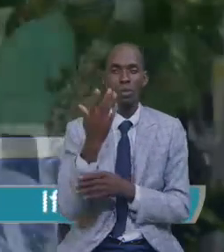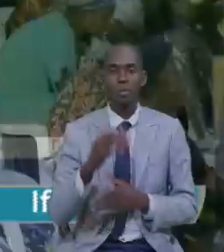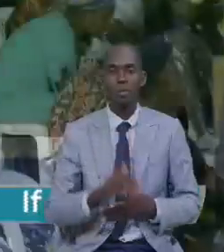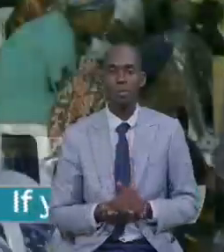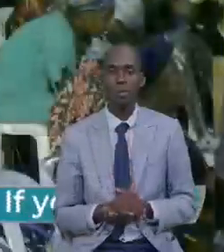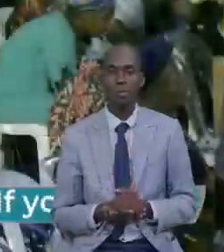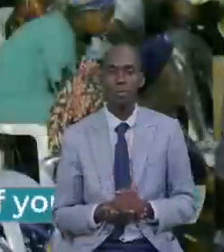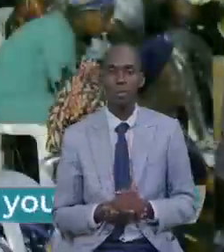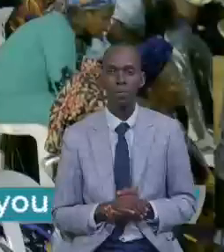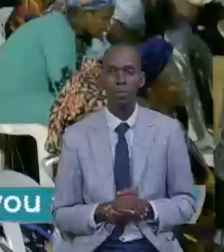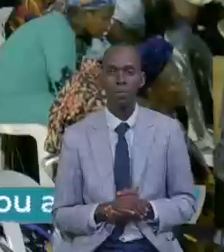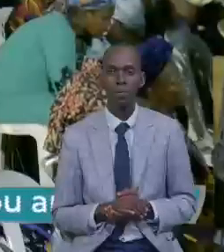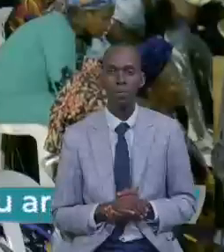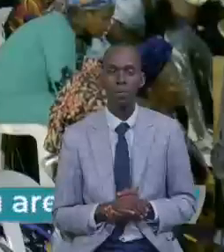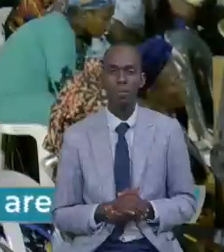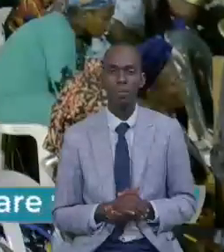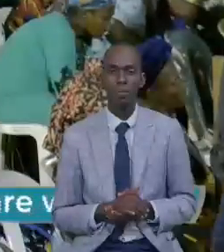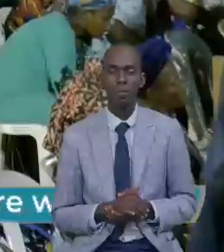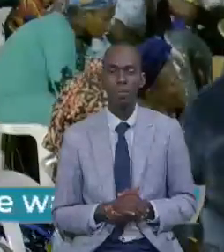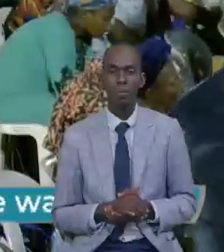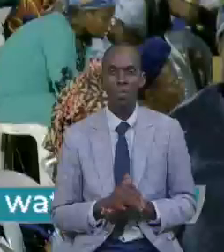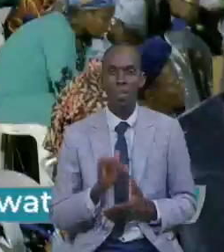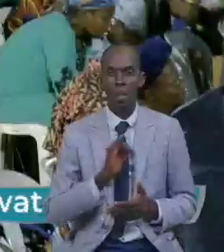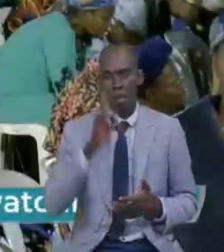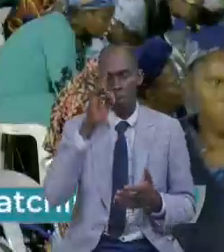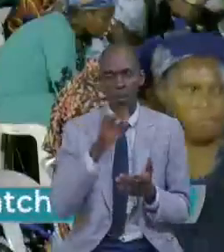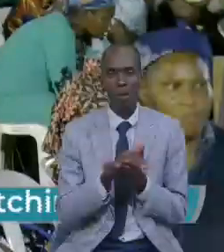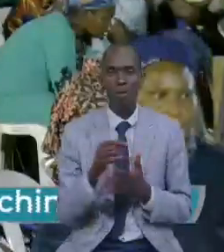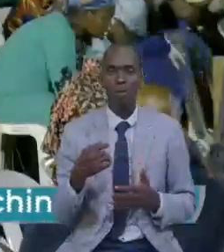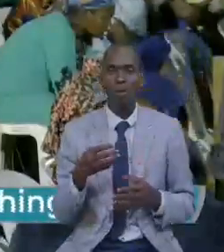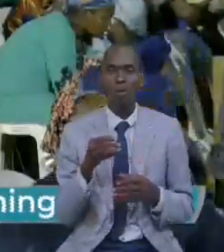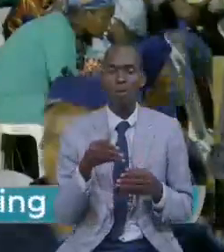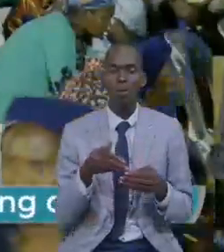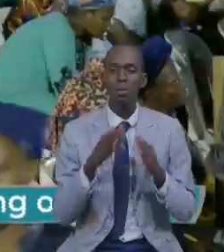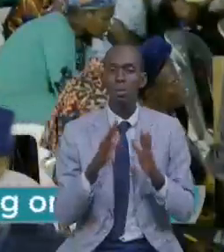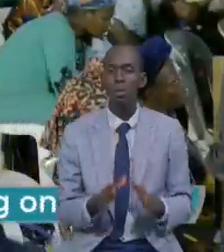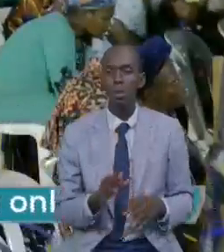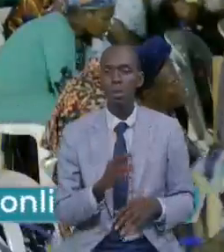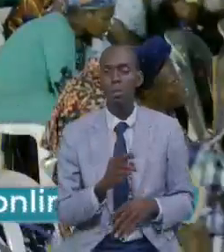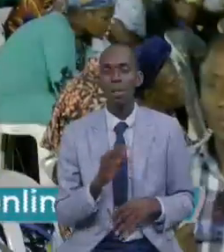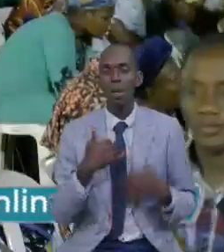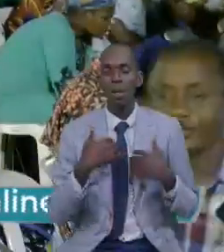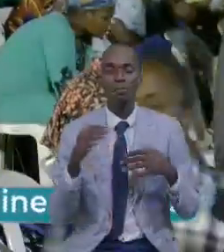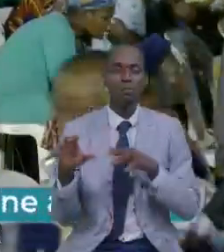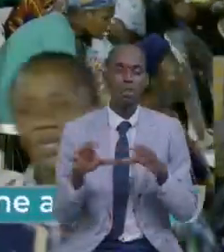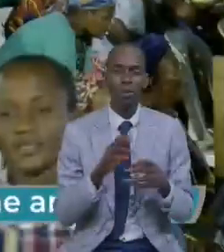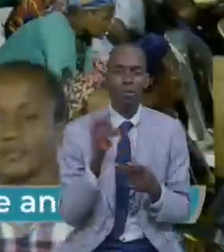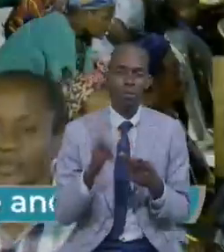I trust that we have done a good job. Tonight is miracle explosion. Everybody shout